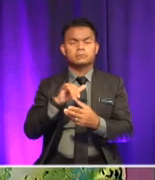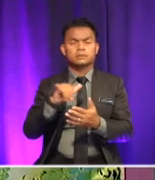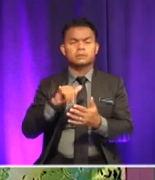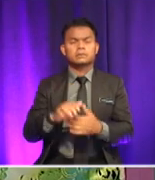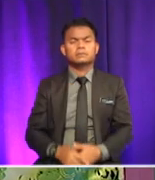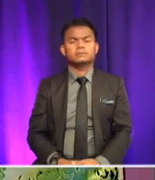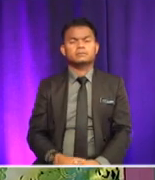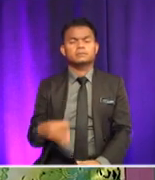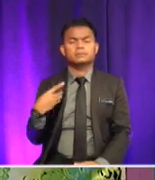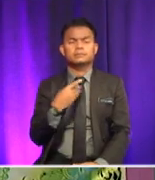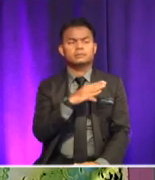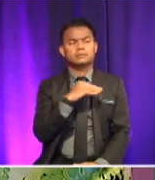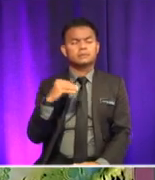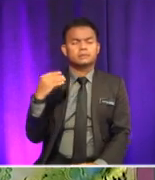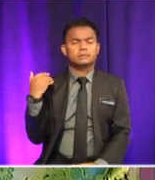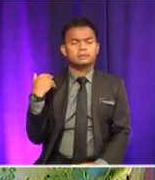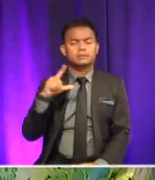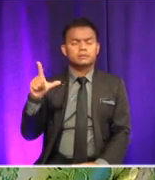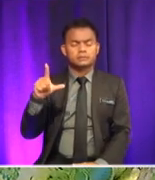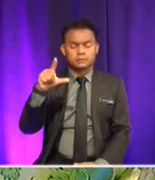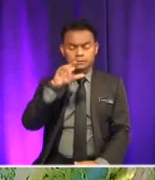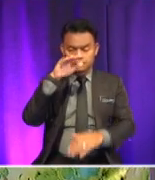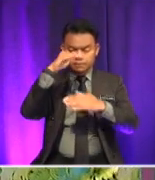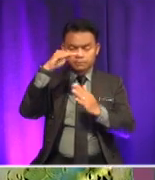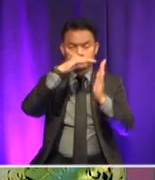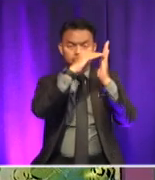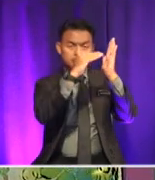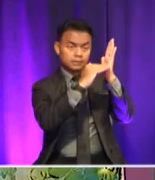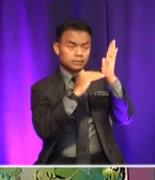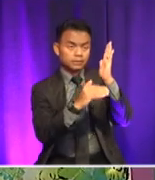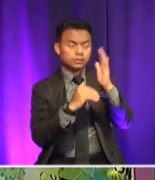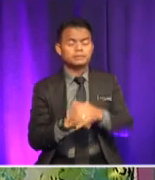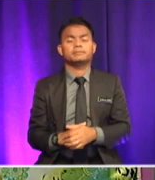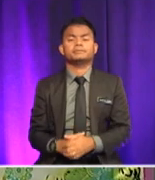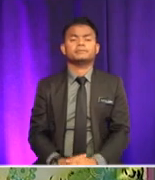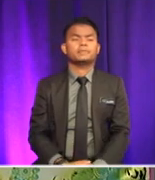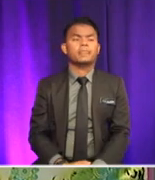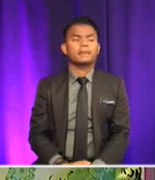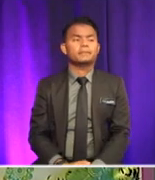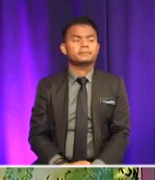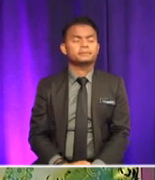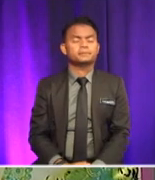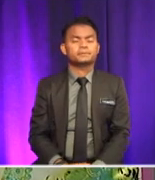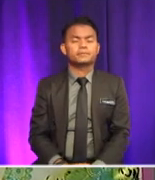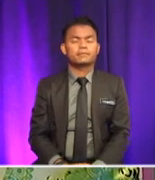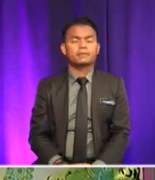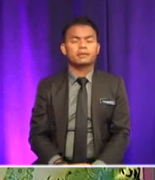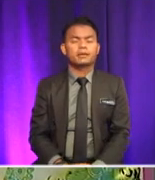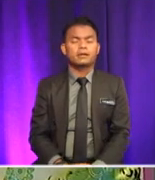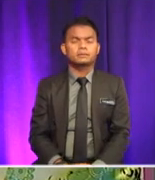is in the question, all right? So I'm going to read it. Okay. It was very cold out inside the